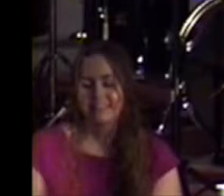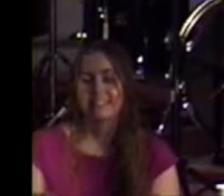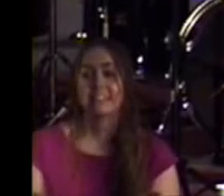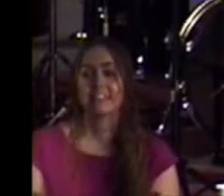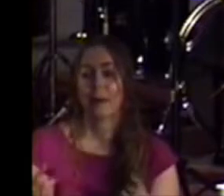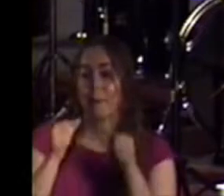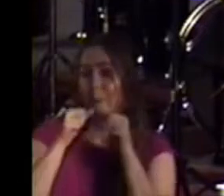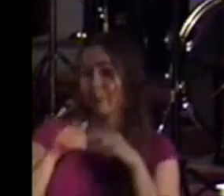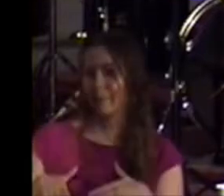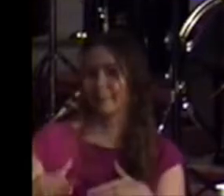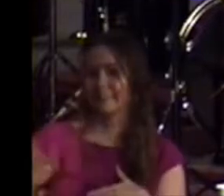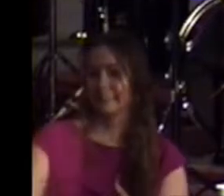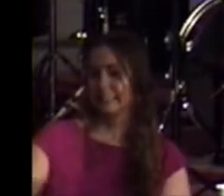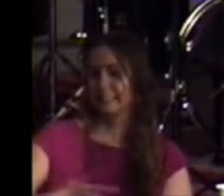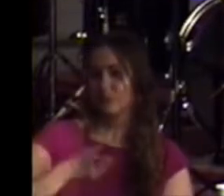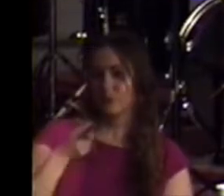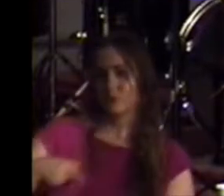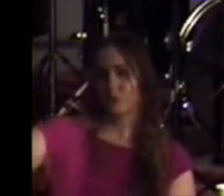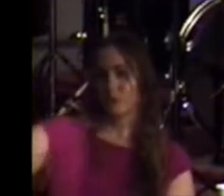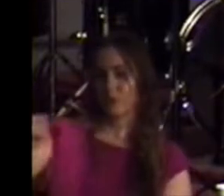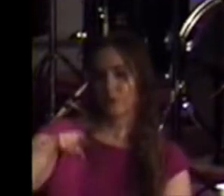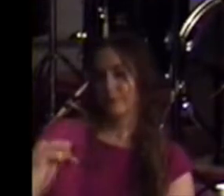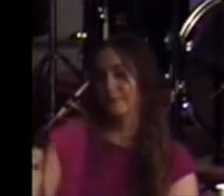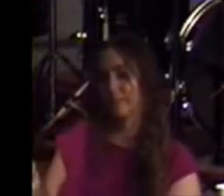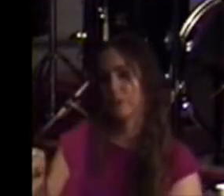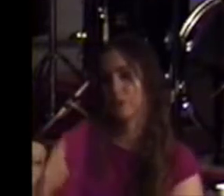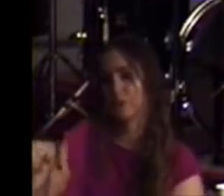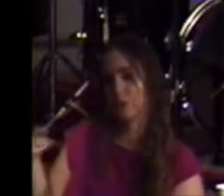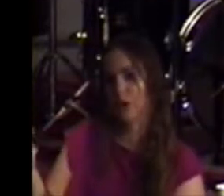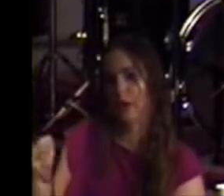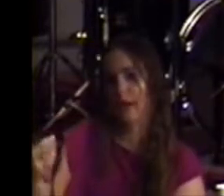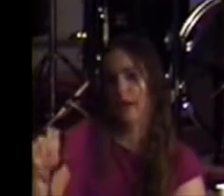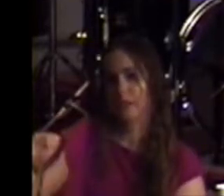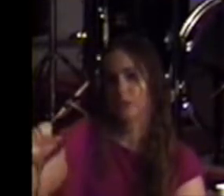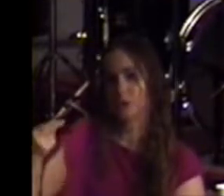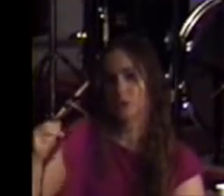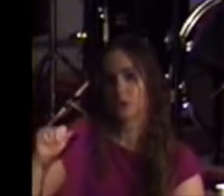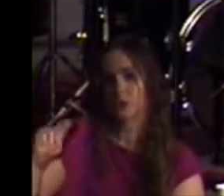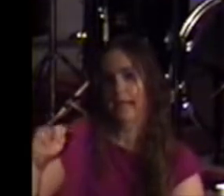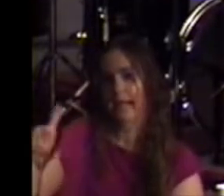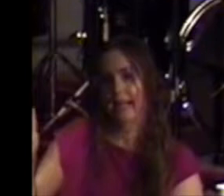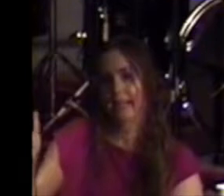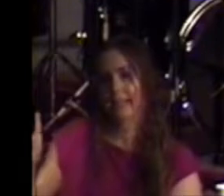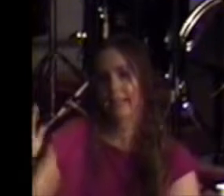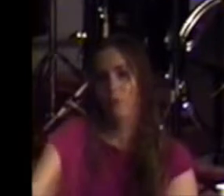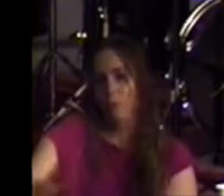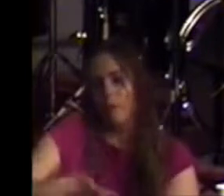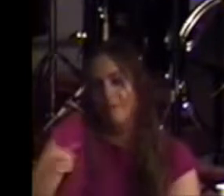to introduce to you John, a.k.a. Johnny Schank. So why don't you all welcome Mr. John.